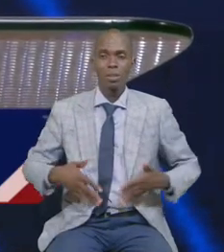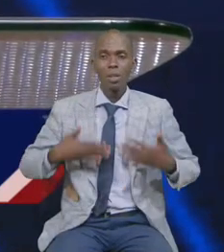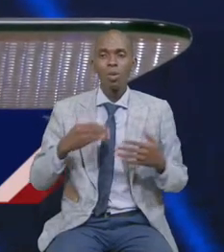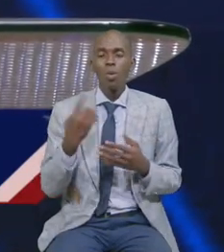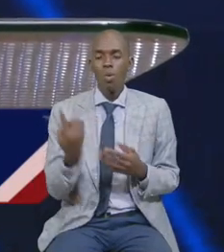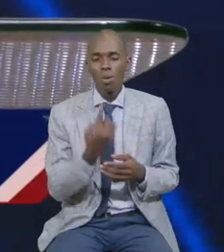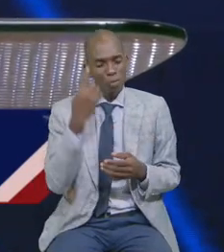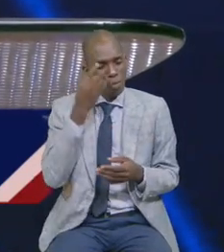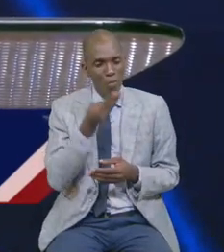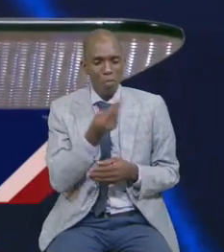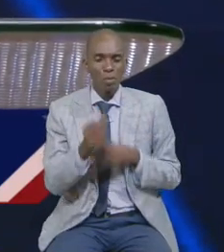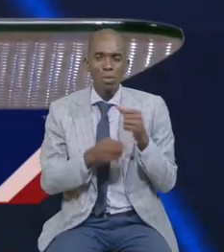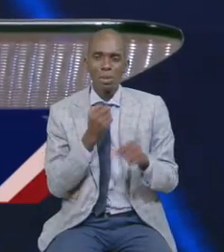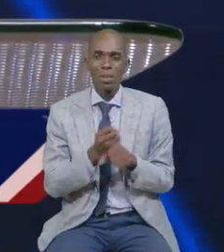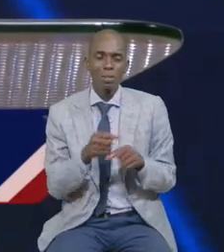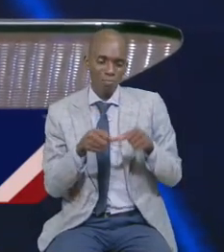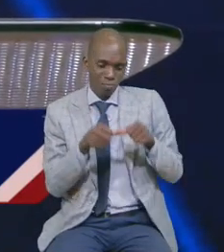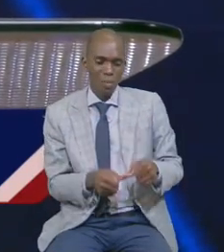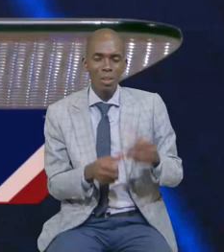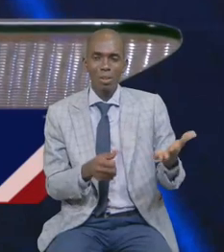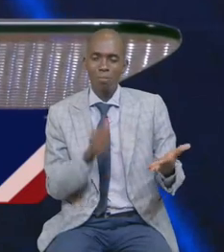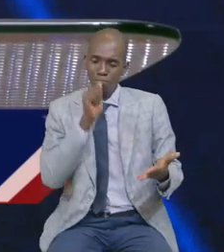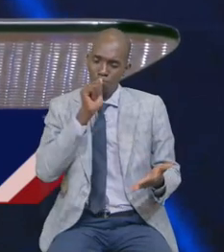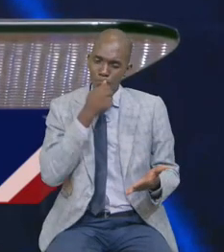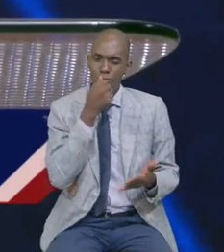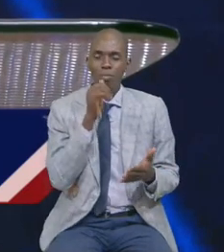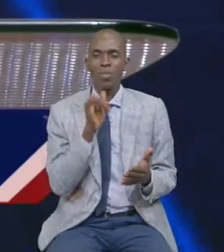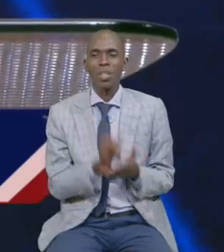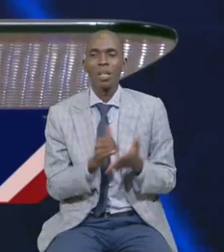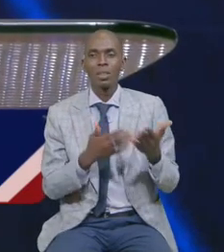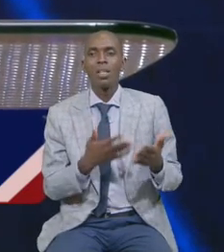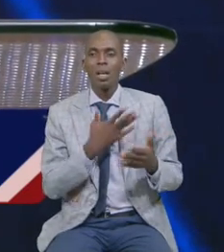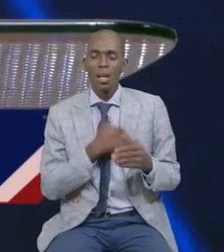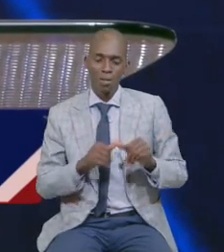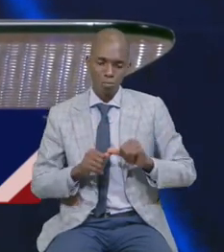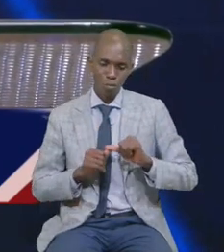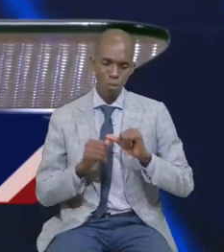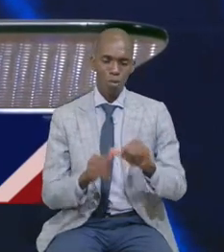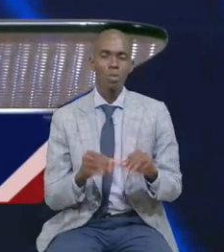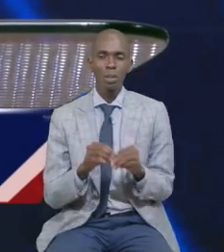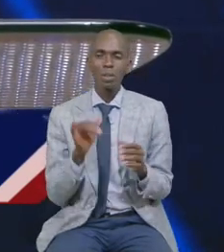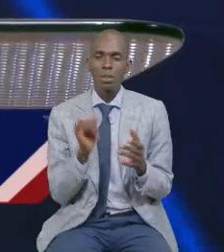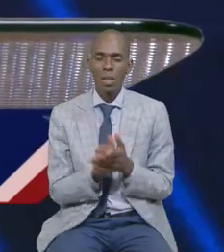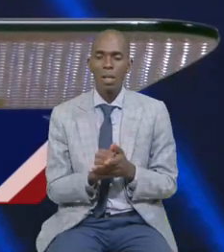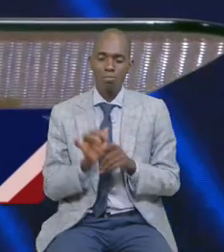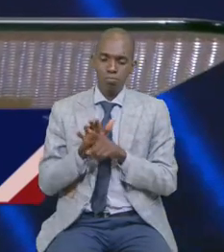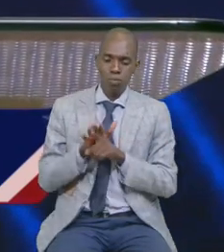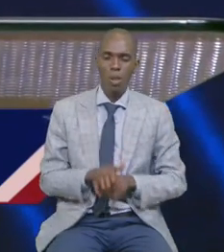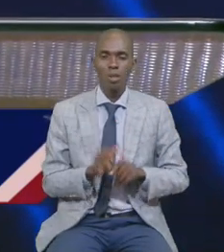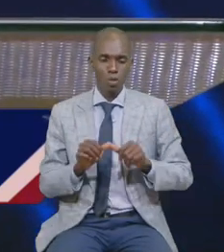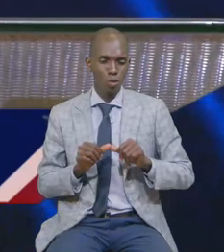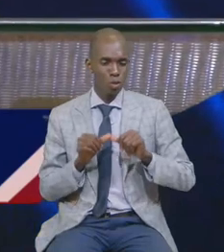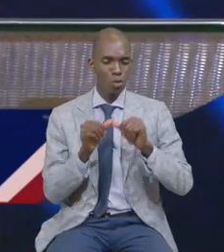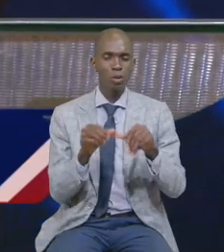years stay there and deal that thing and remain under that pressure and remain under